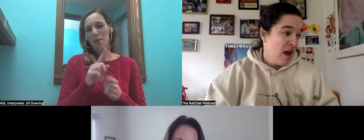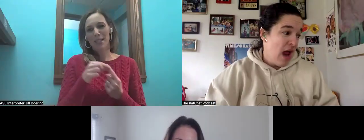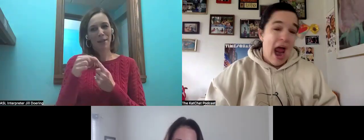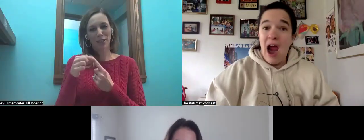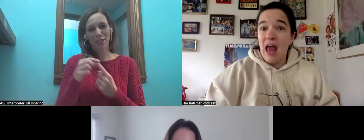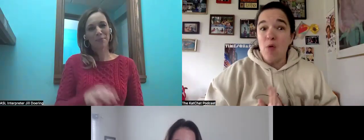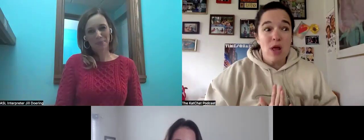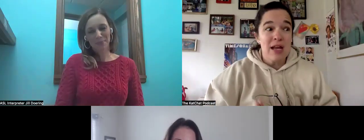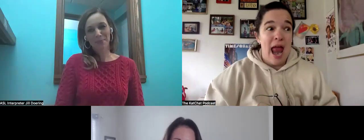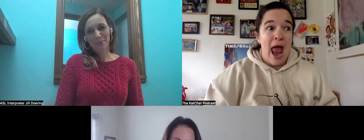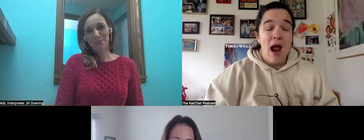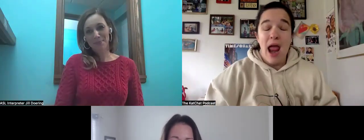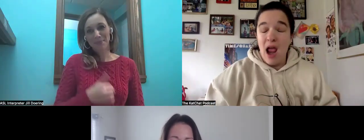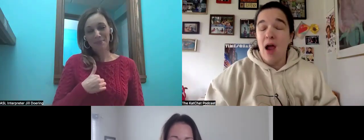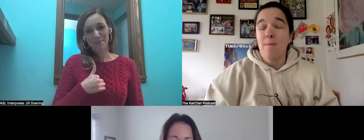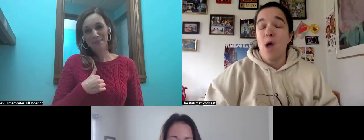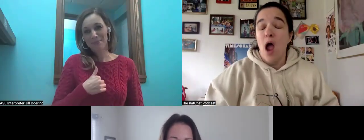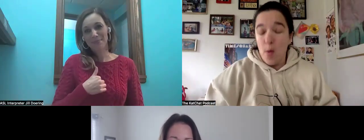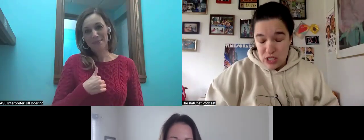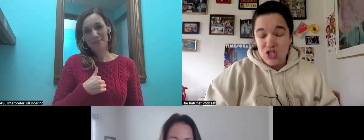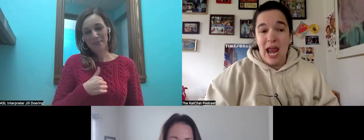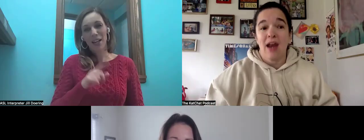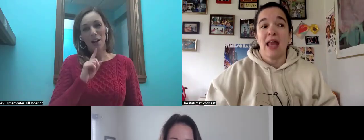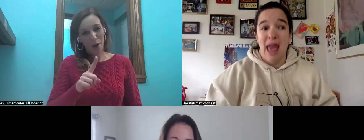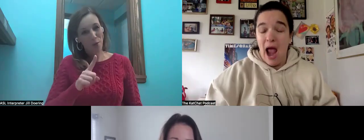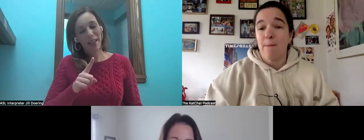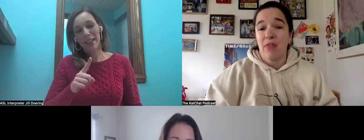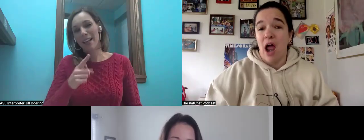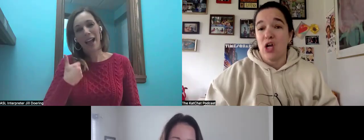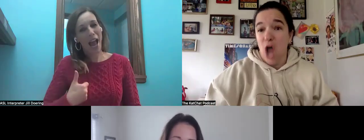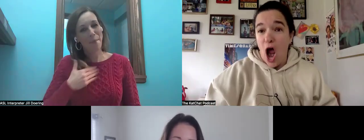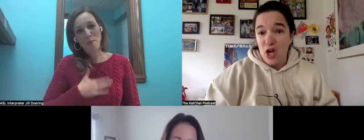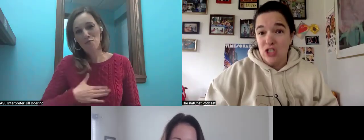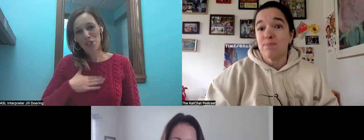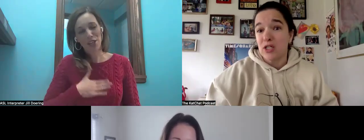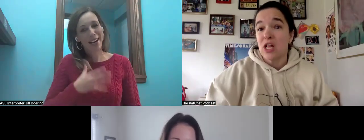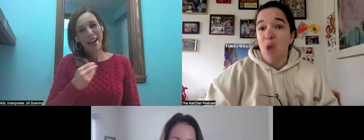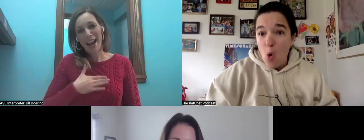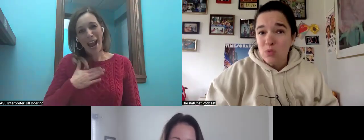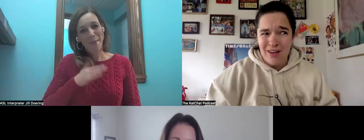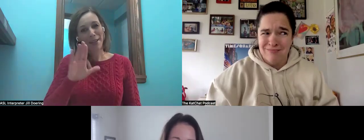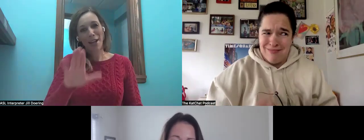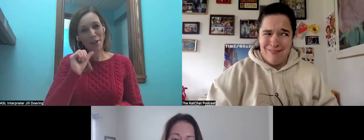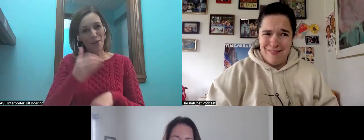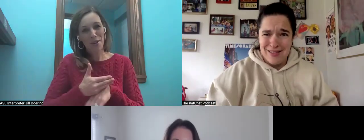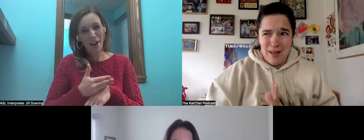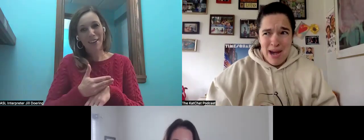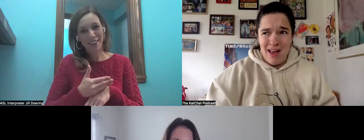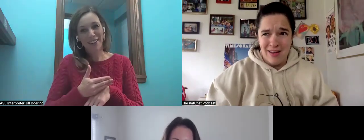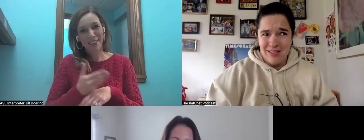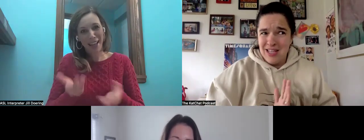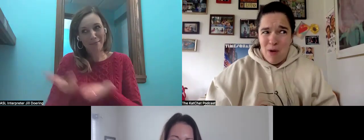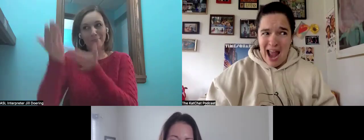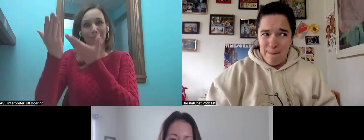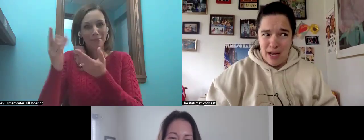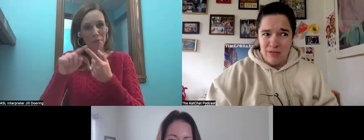and I really am appreciated and happy that your daughter, especially the old one, the